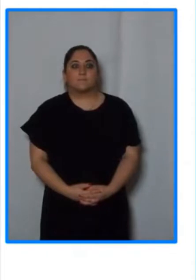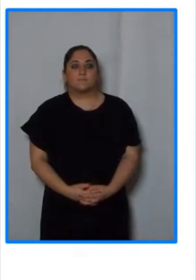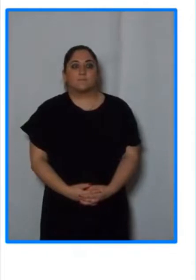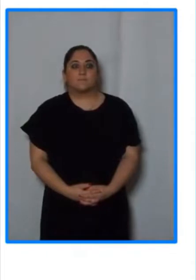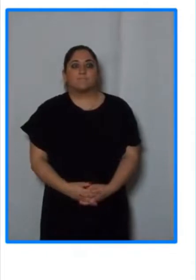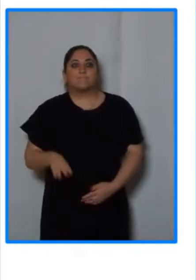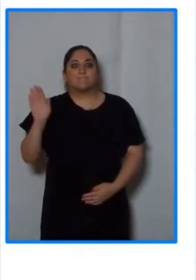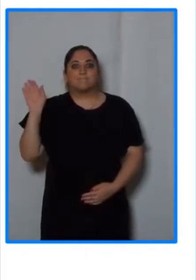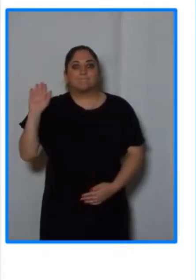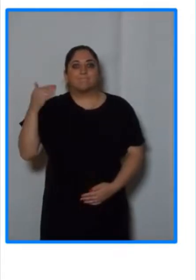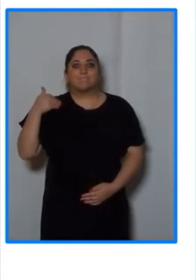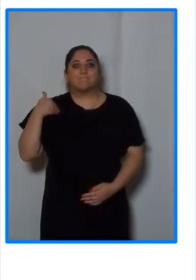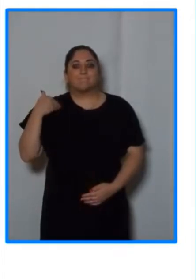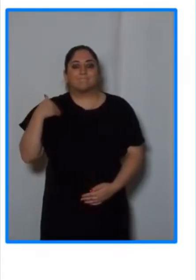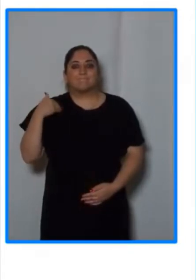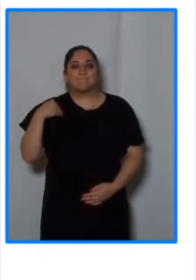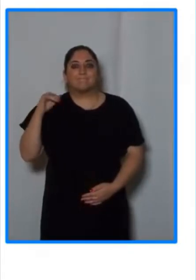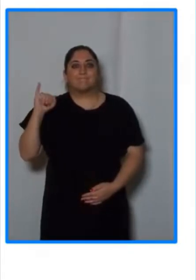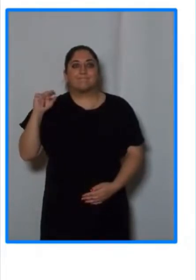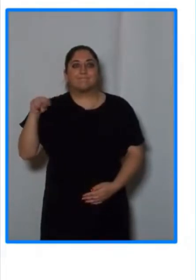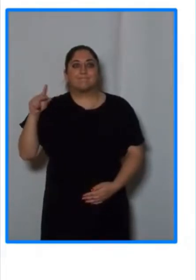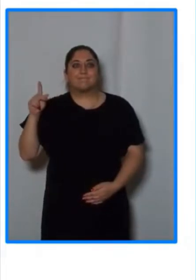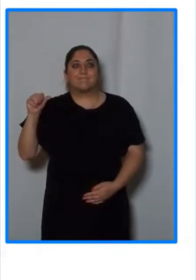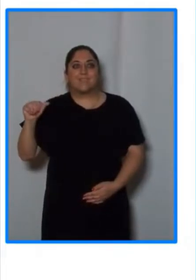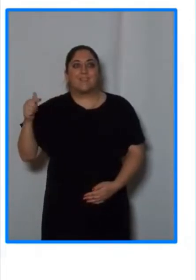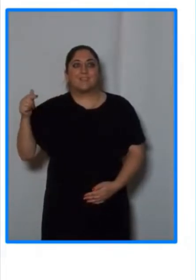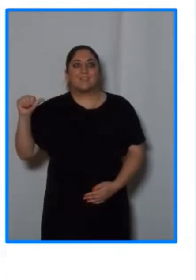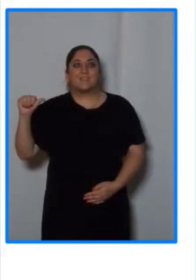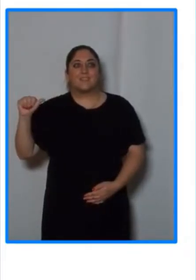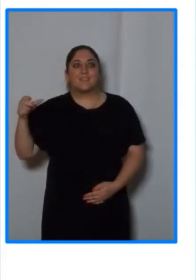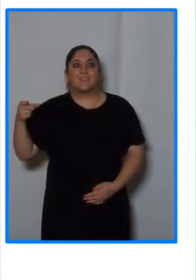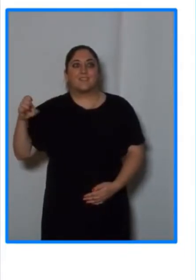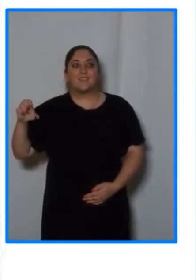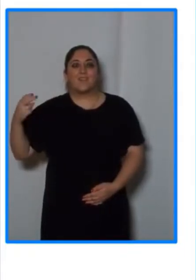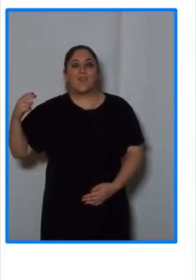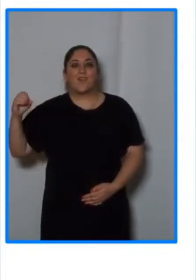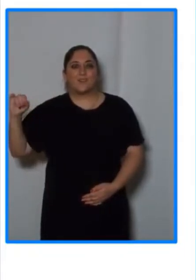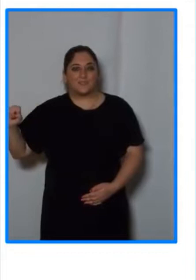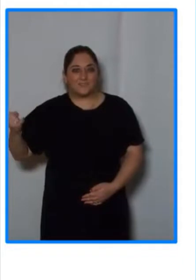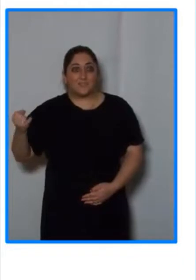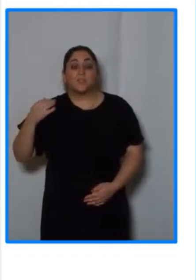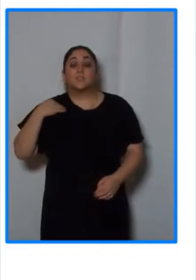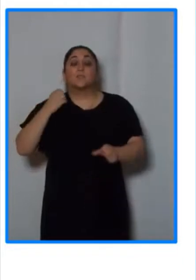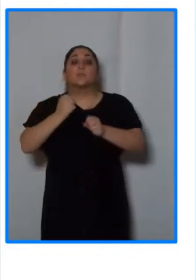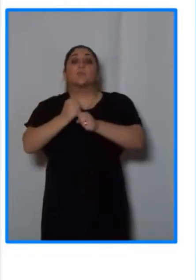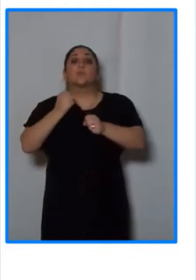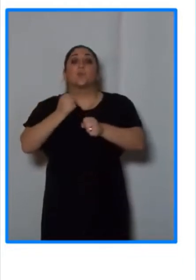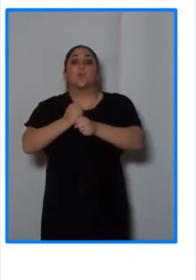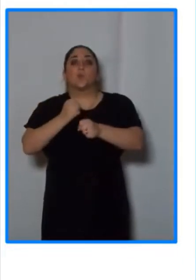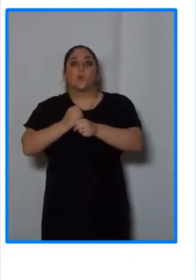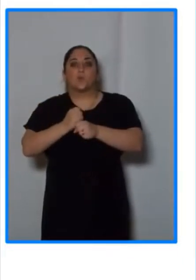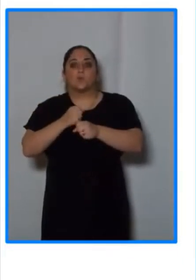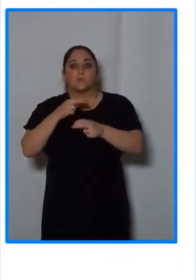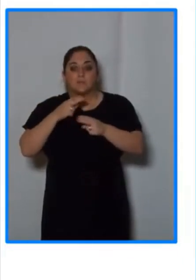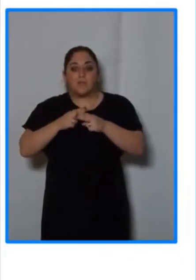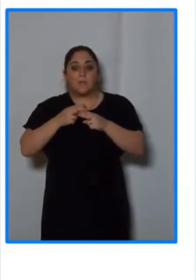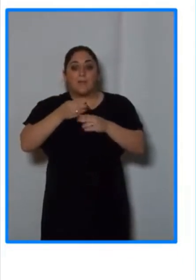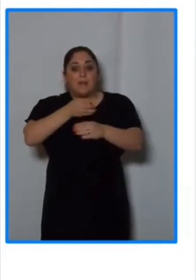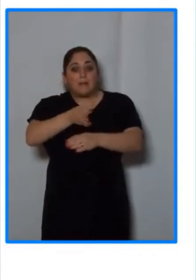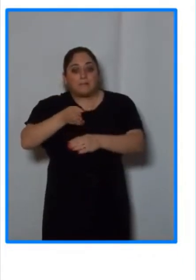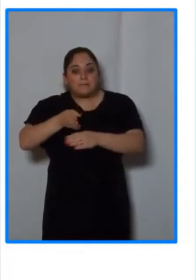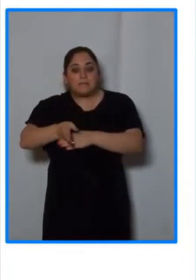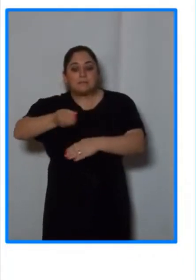Yes, that's me, Inka Taagehøj. I'm indeed working as an accessibility product expert